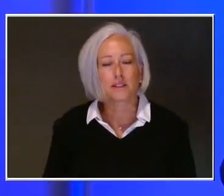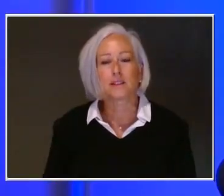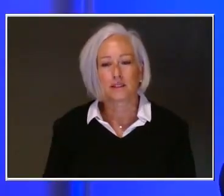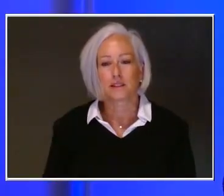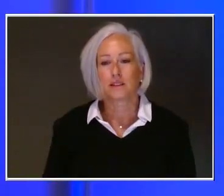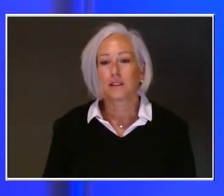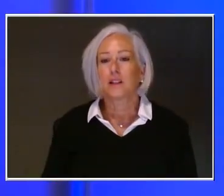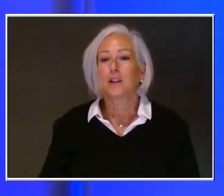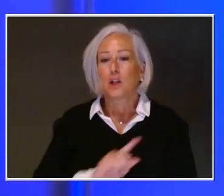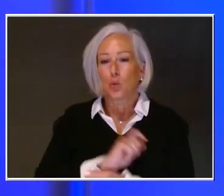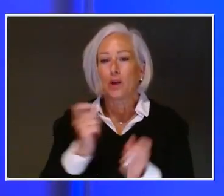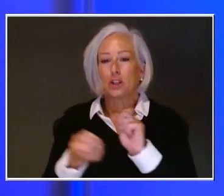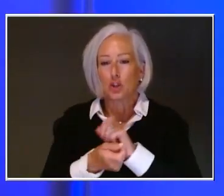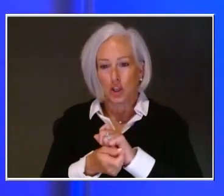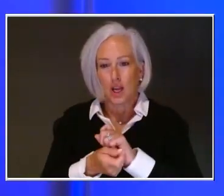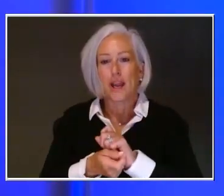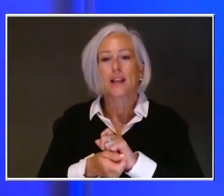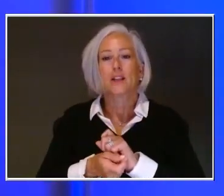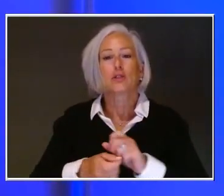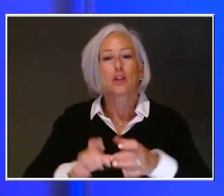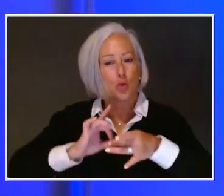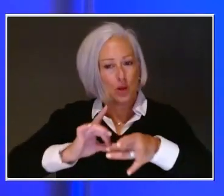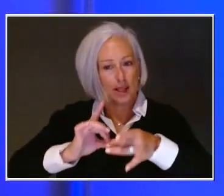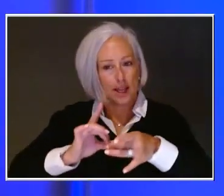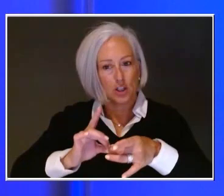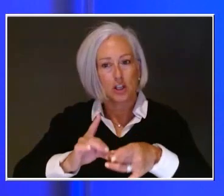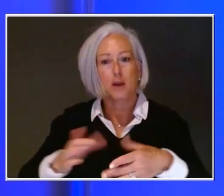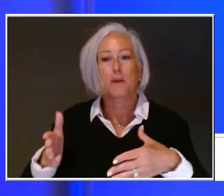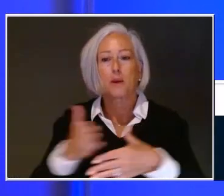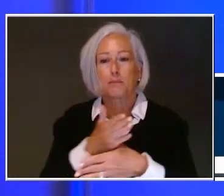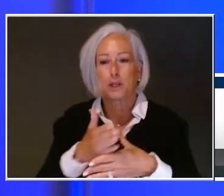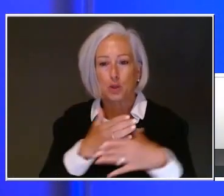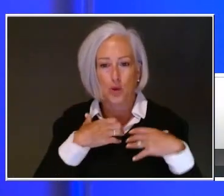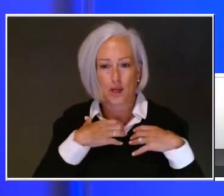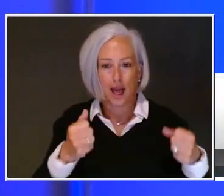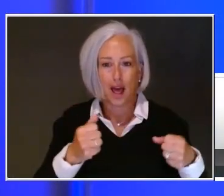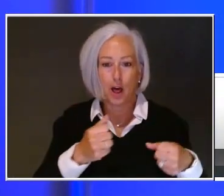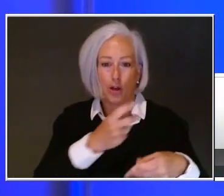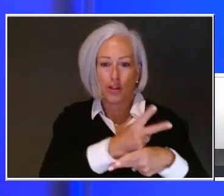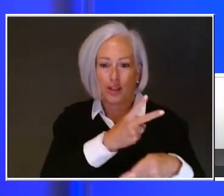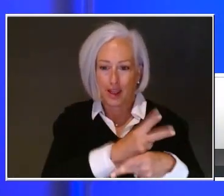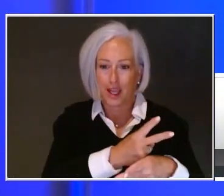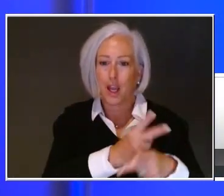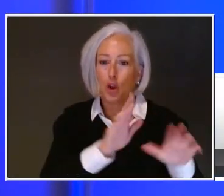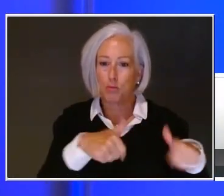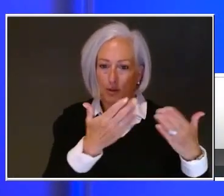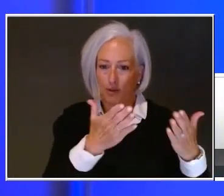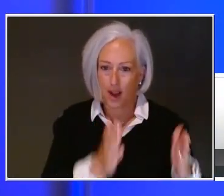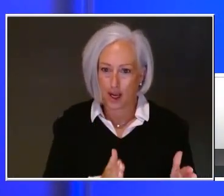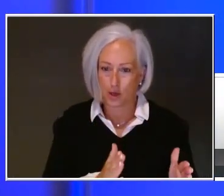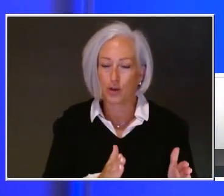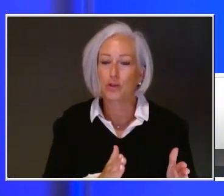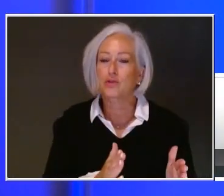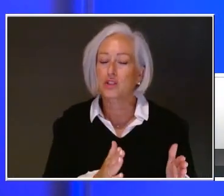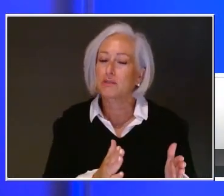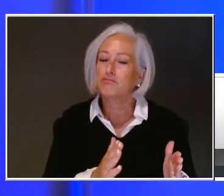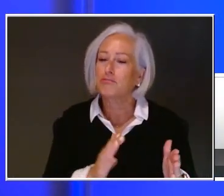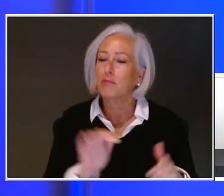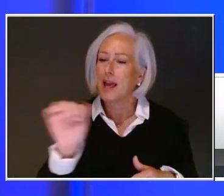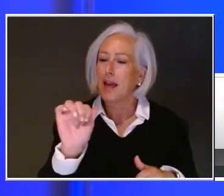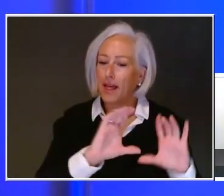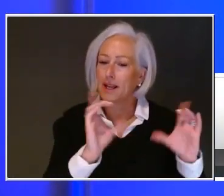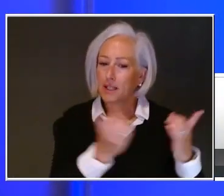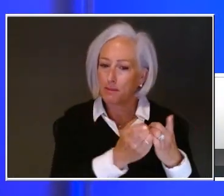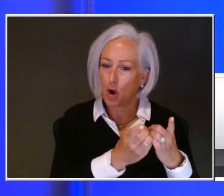reporting relationships of the healthcare providers within the athletic department. And just as importantly, I